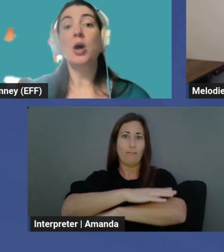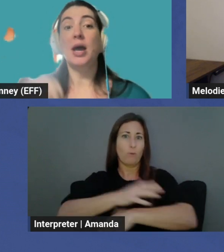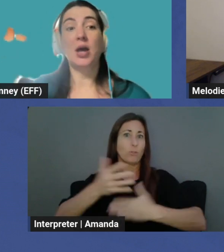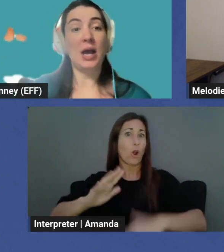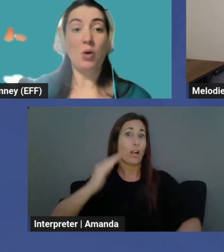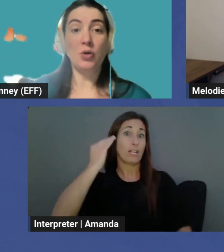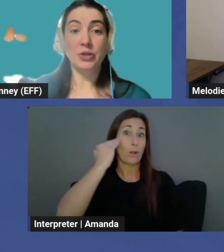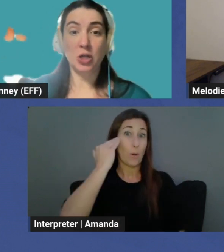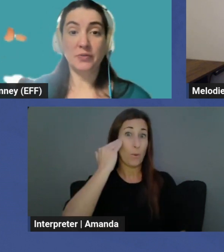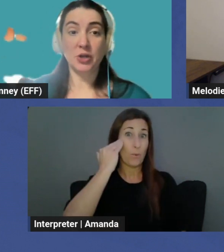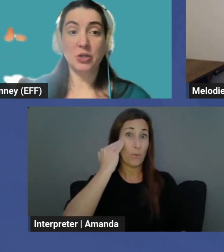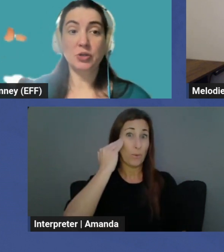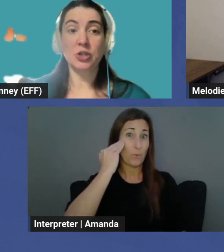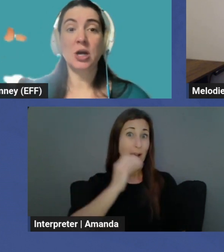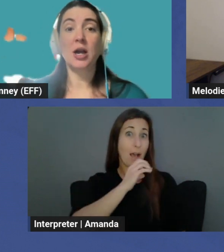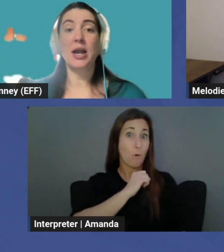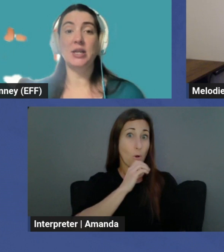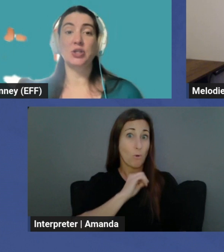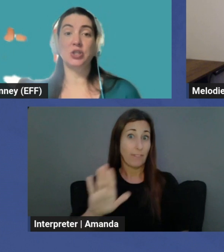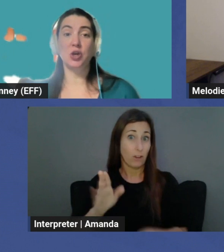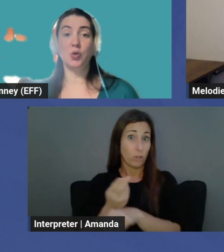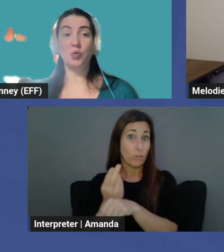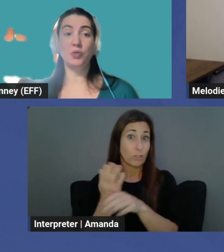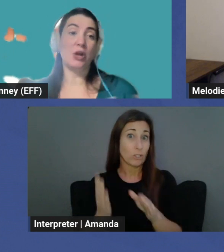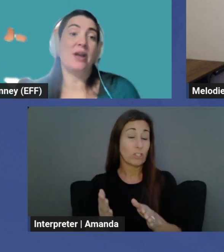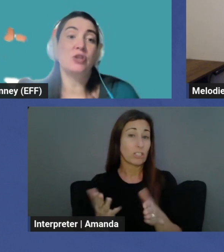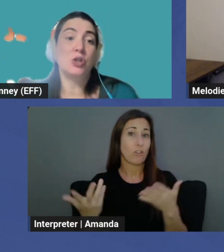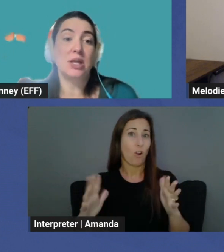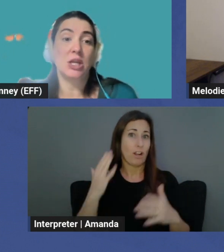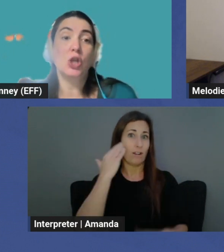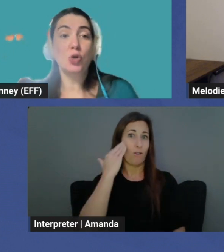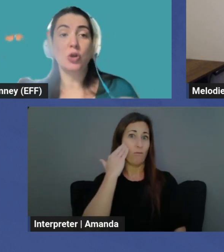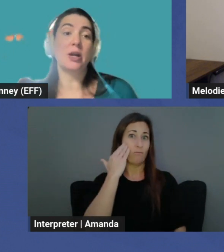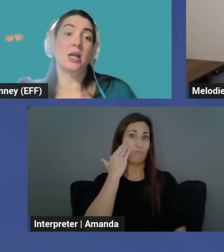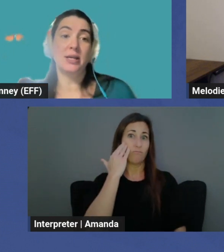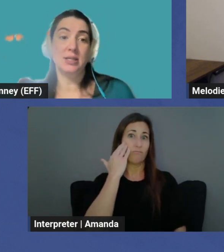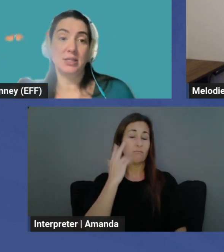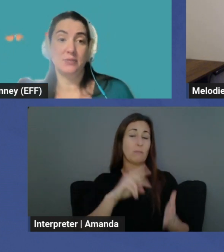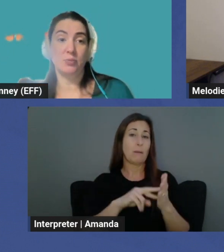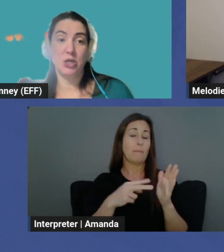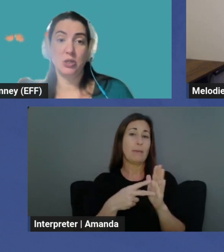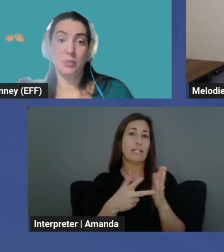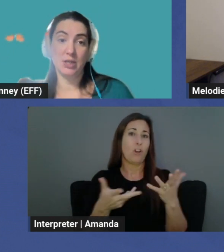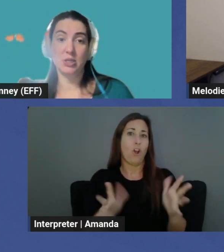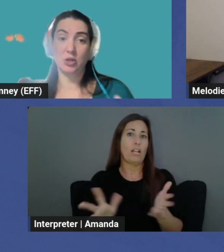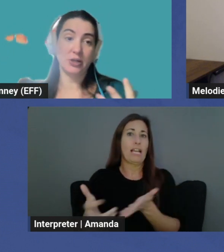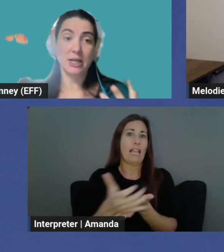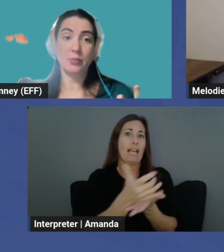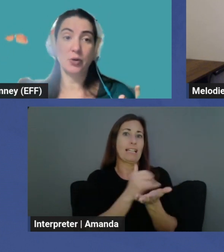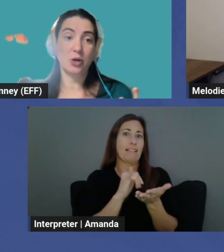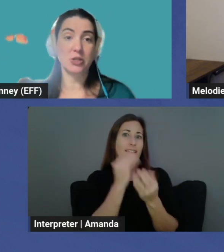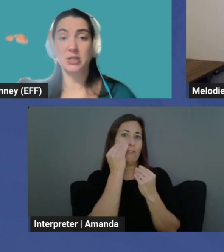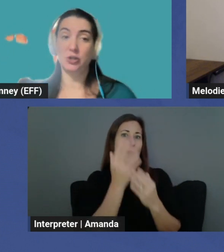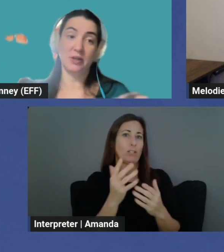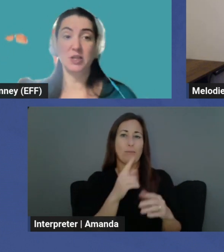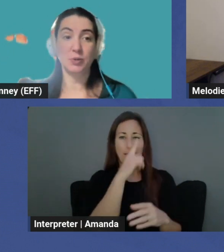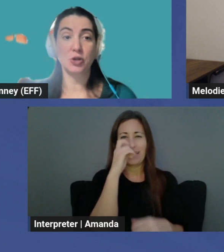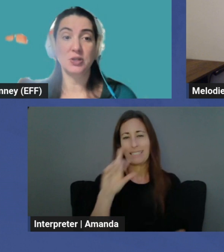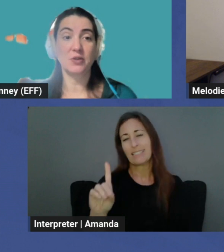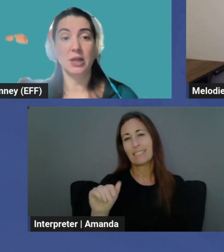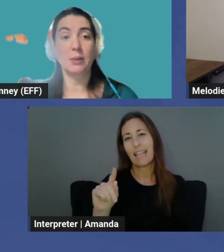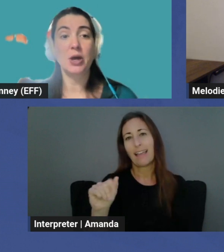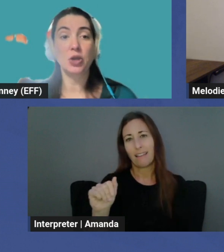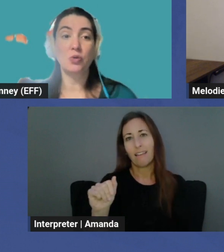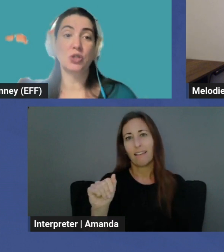know how old all of their users are. And so they don't have to do anything new. They're already collecting this information because they're all data brokers. And so like Facebook